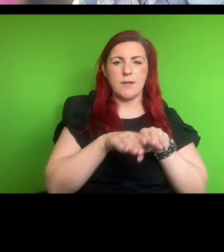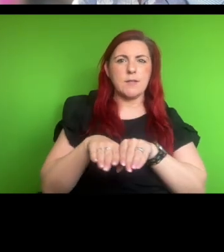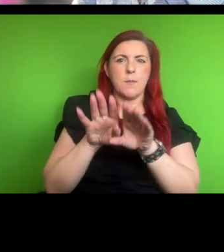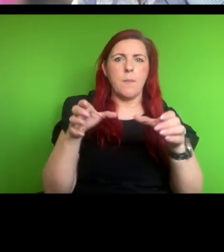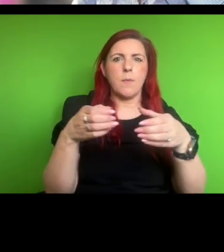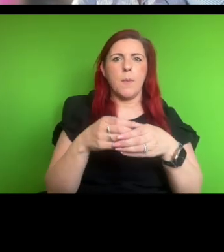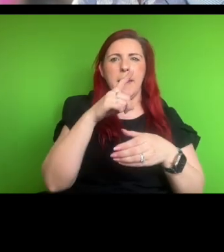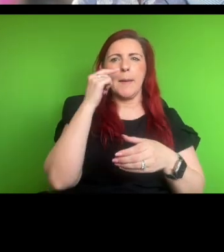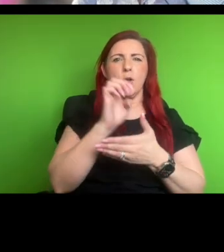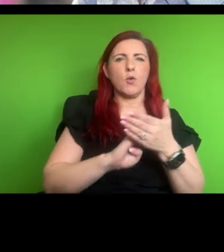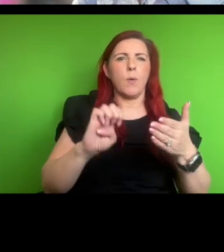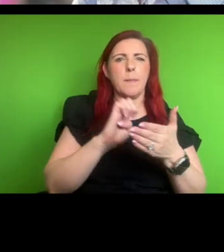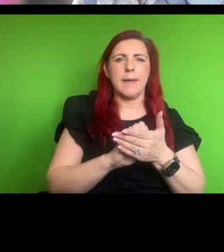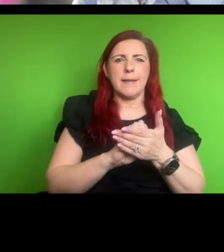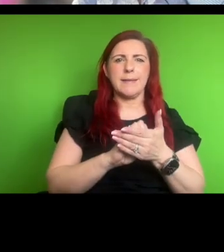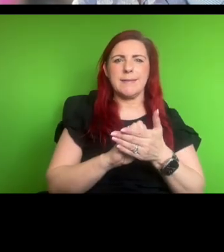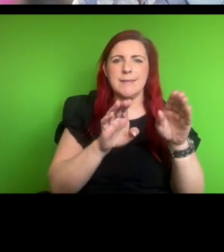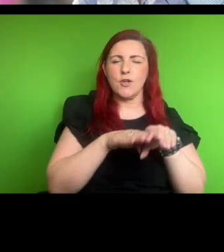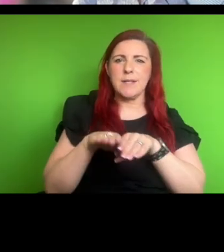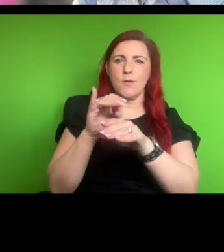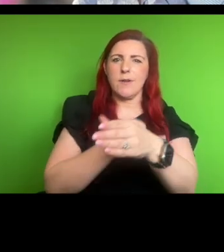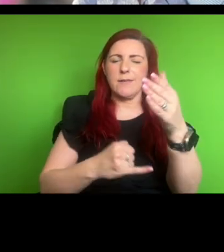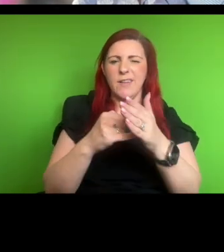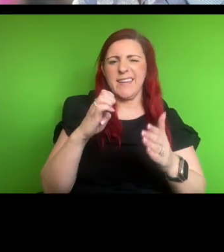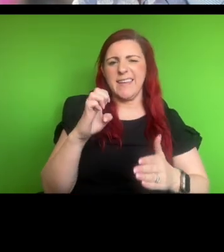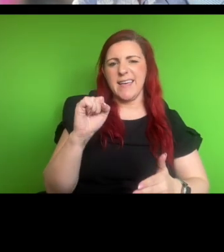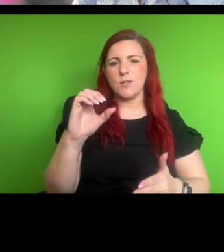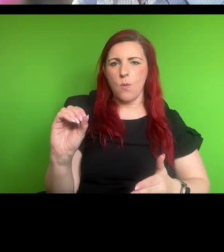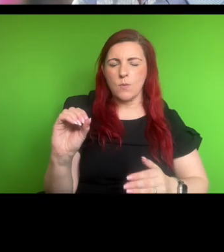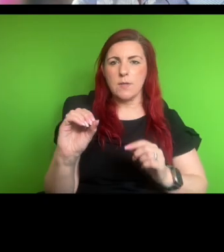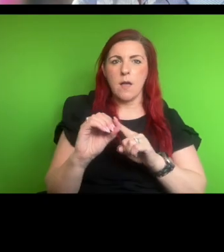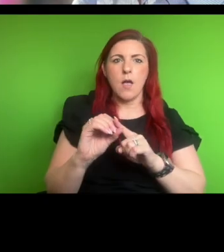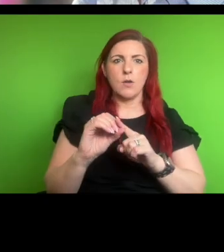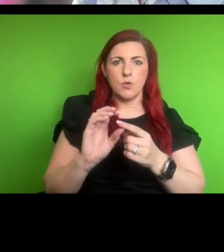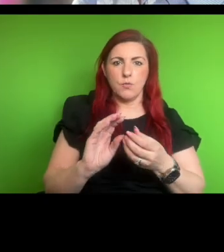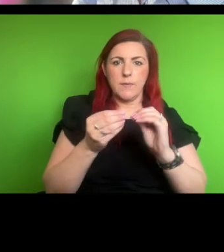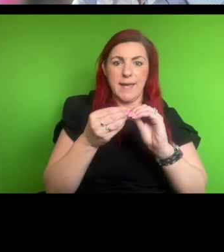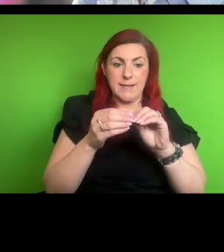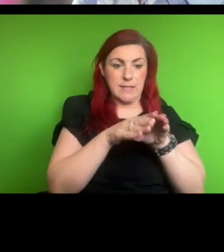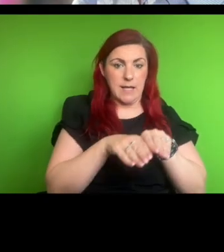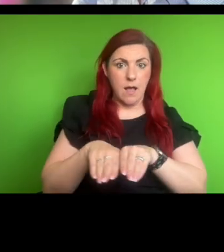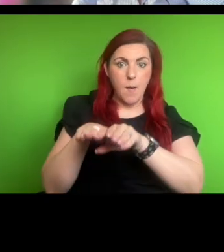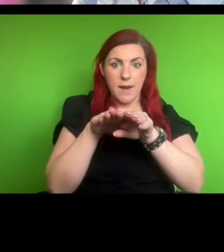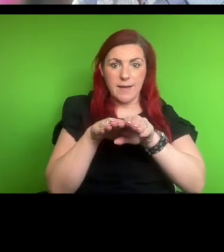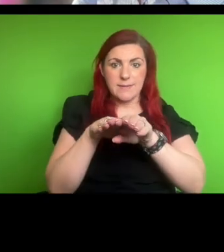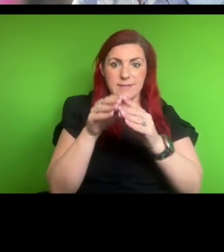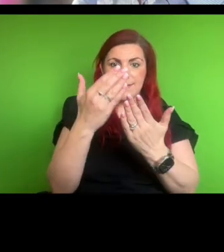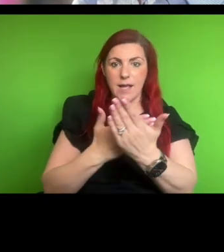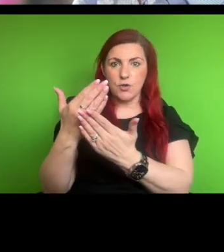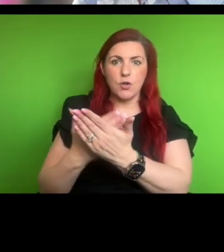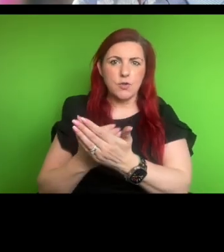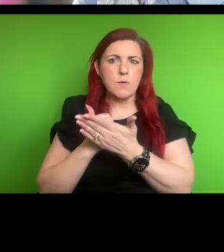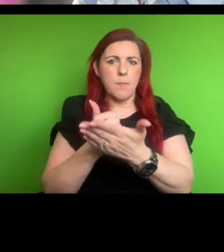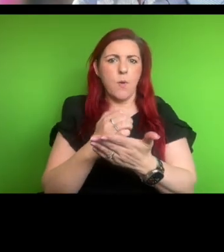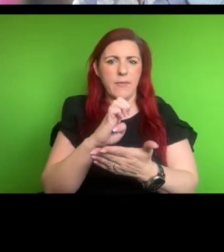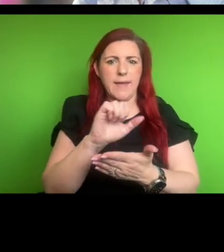Organizations, for a number of harmonized standards in support of the EAA. And Fergal has already referred to